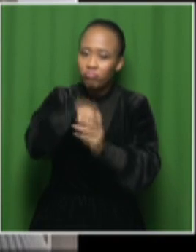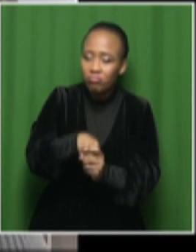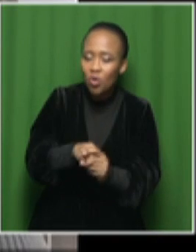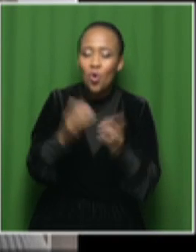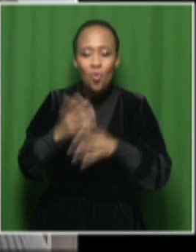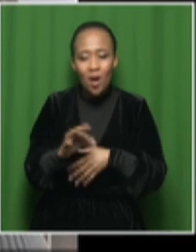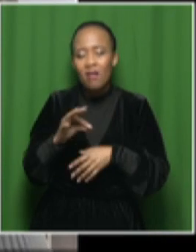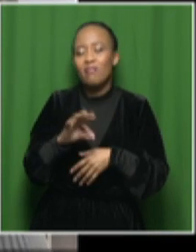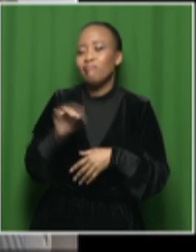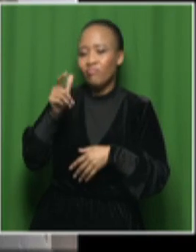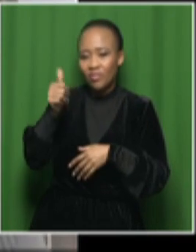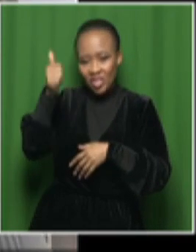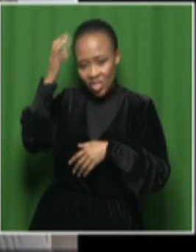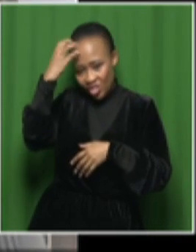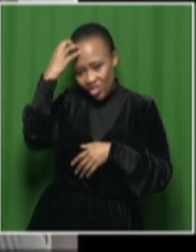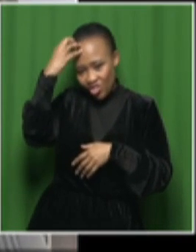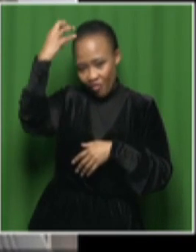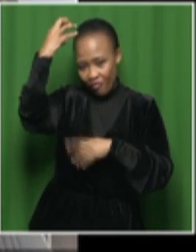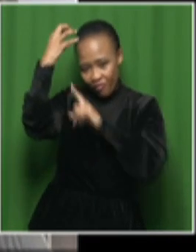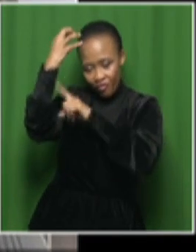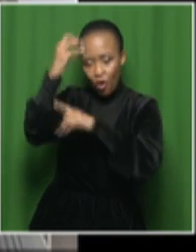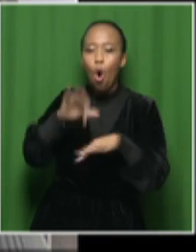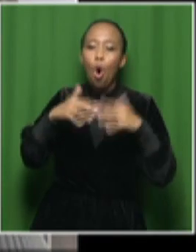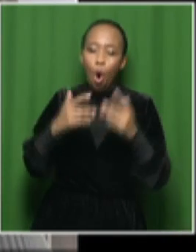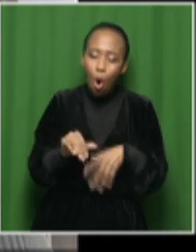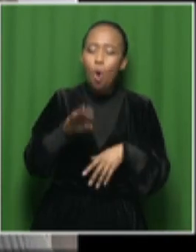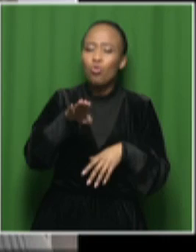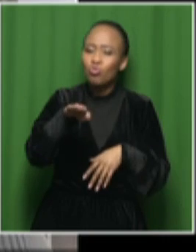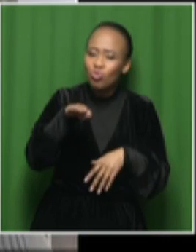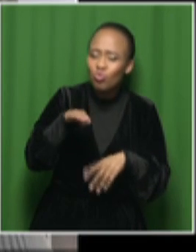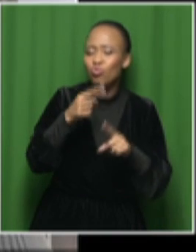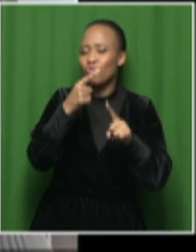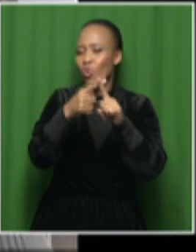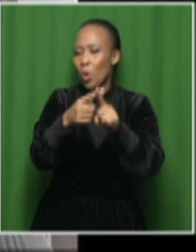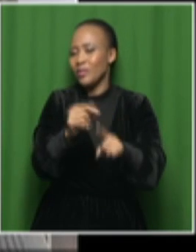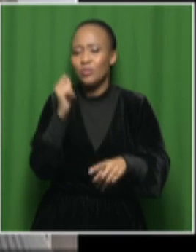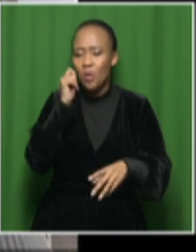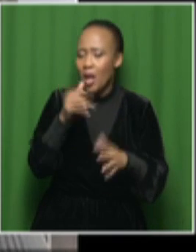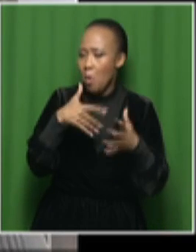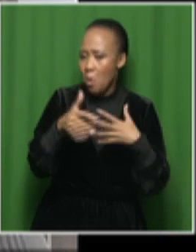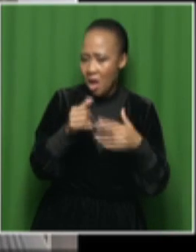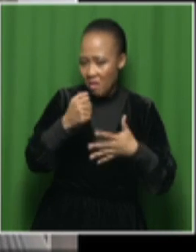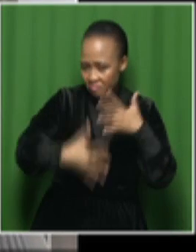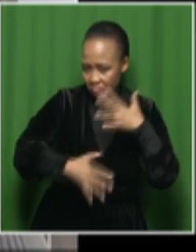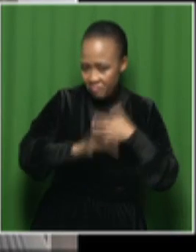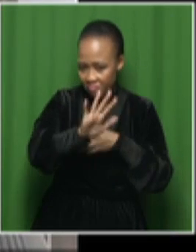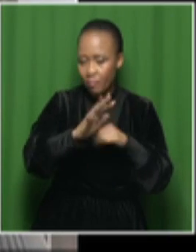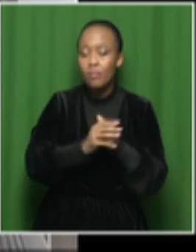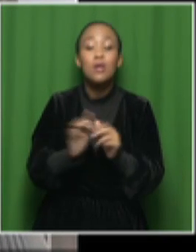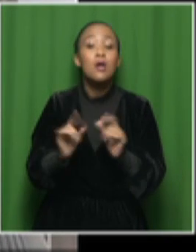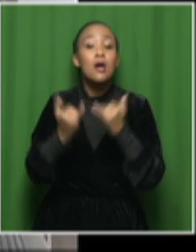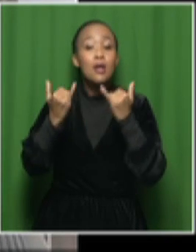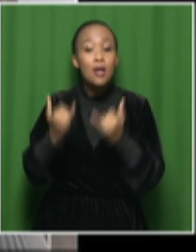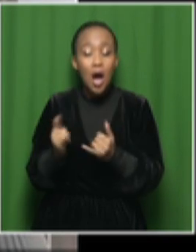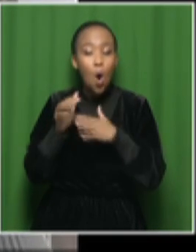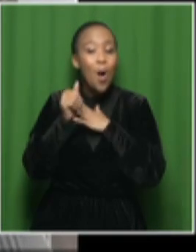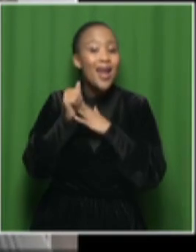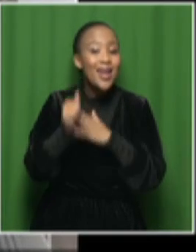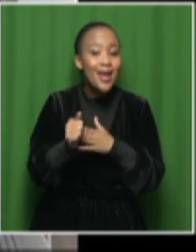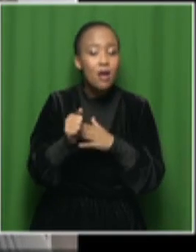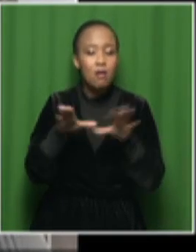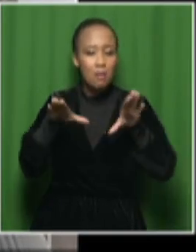tribal authorities. So that's where the battle is. Now, the question of how the leading parties are reacting,